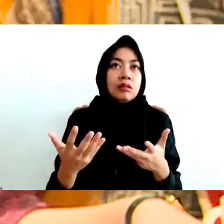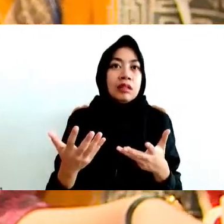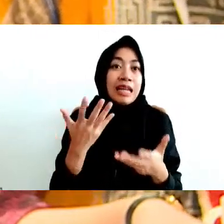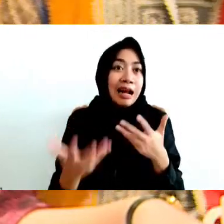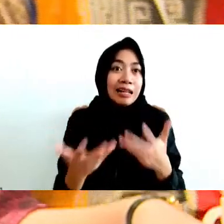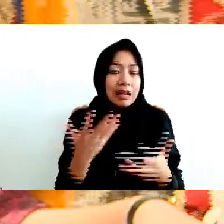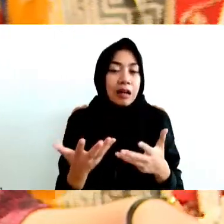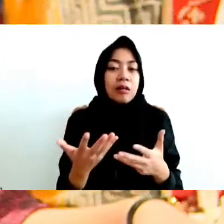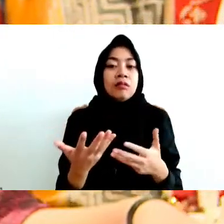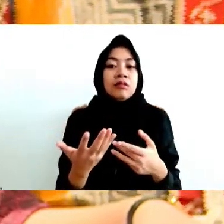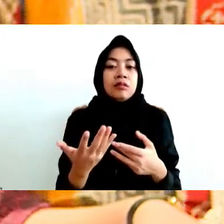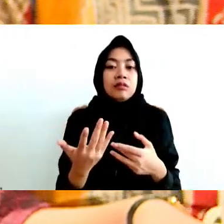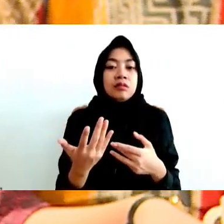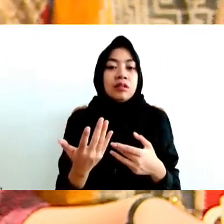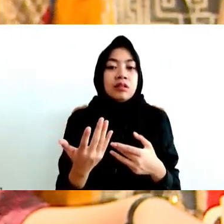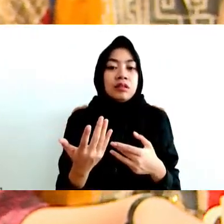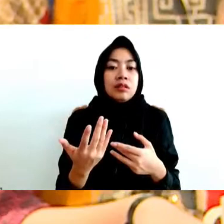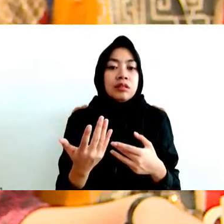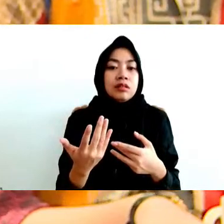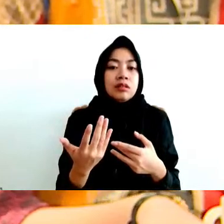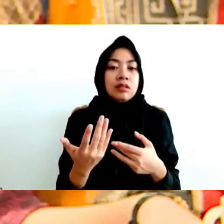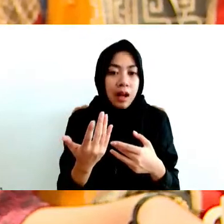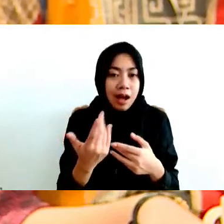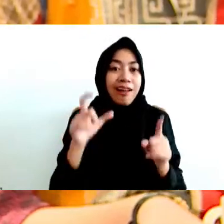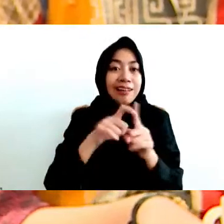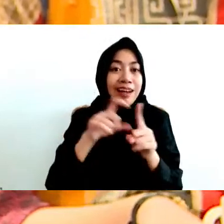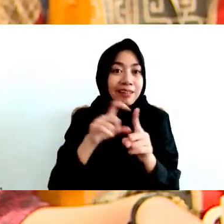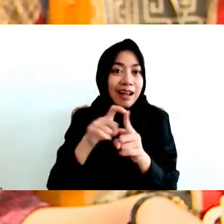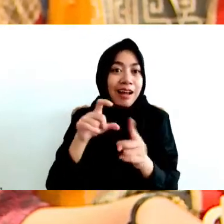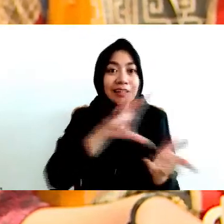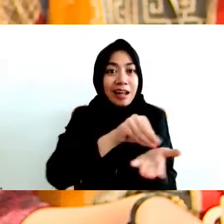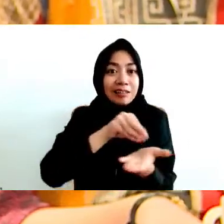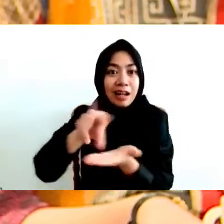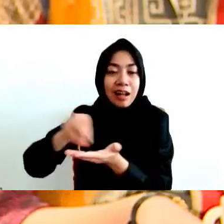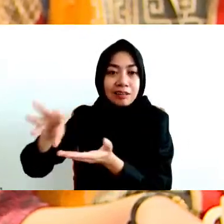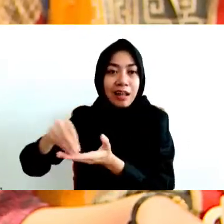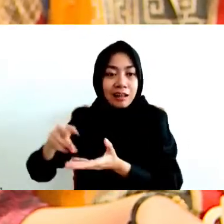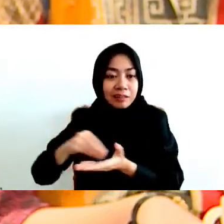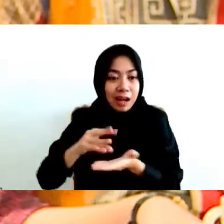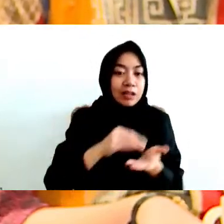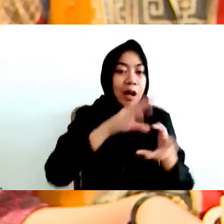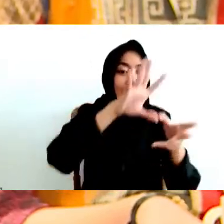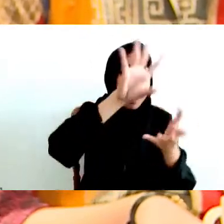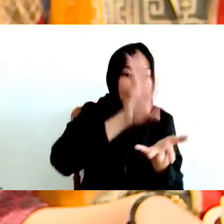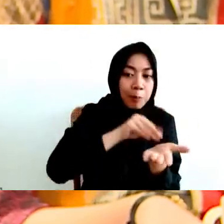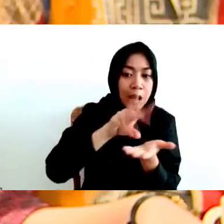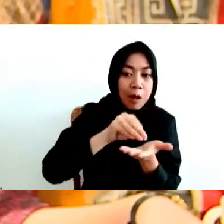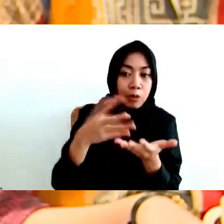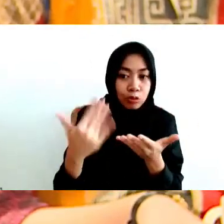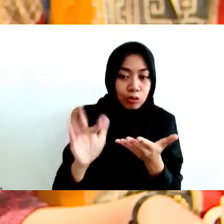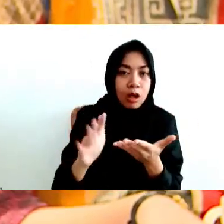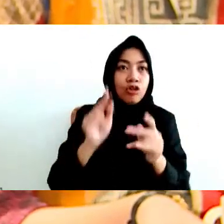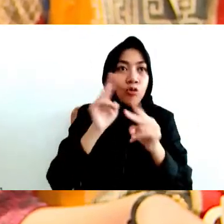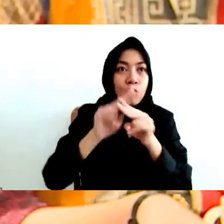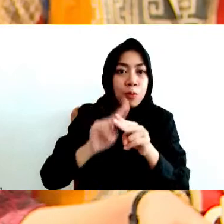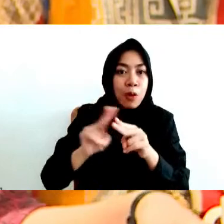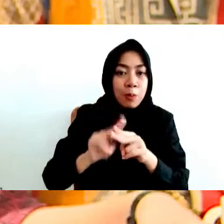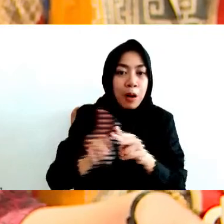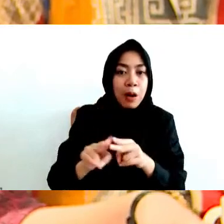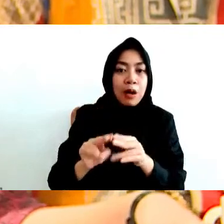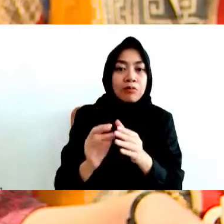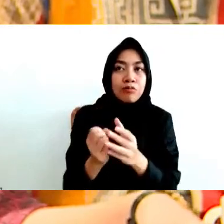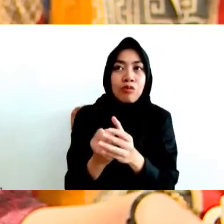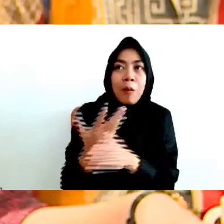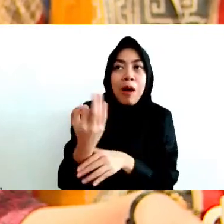to boost the dynamic updating, because that's what mentioned before as a very good way to mitigate these issues, right? Which is